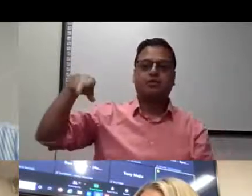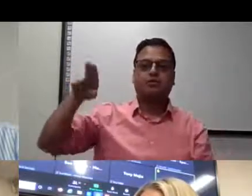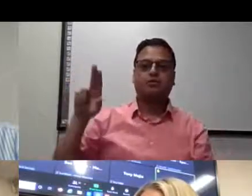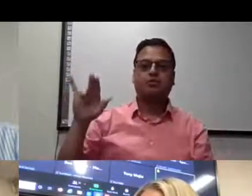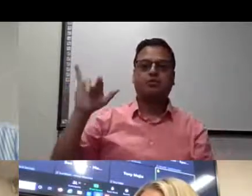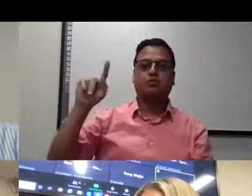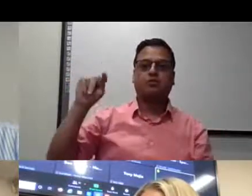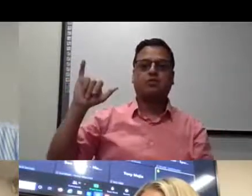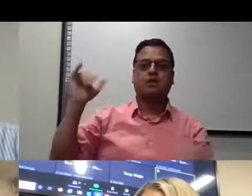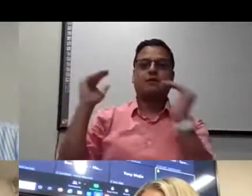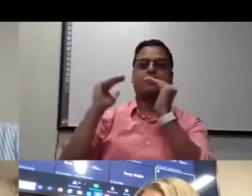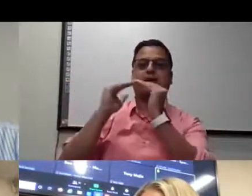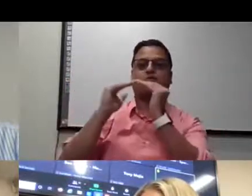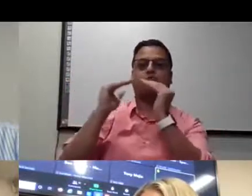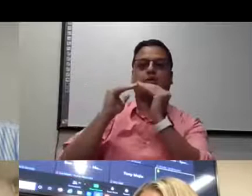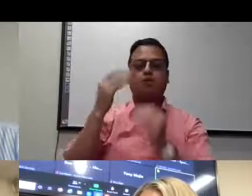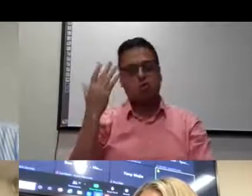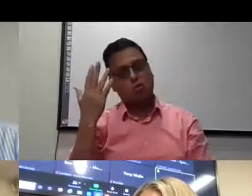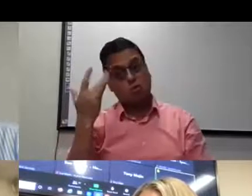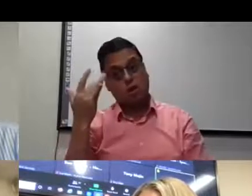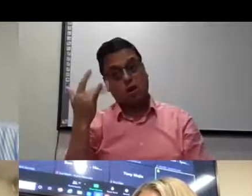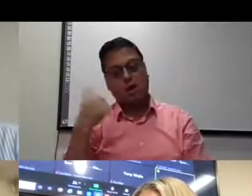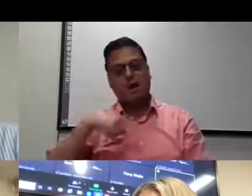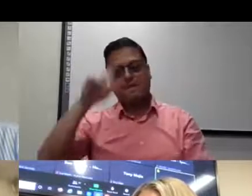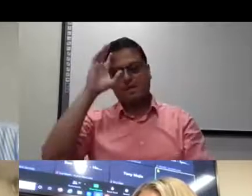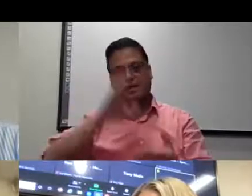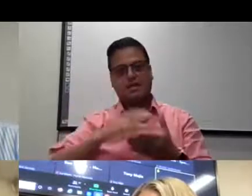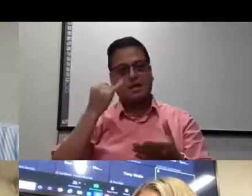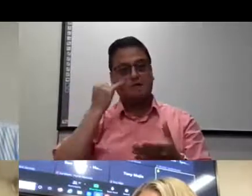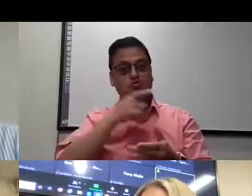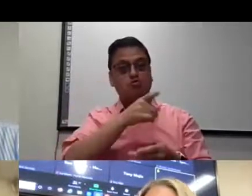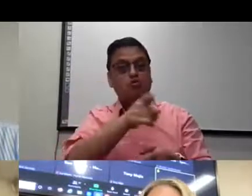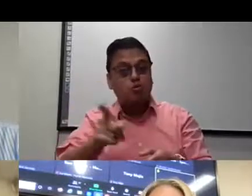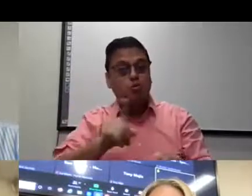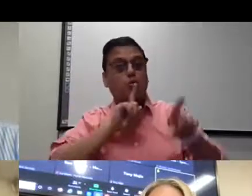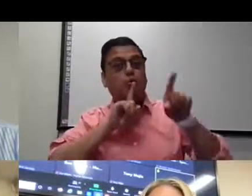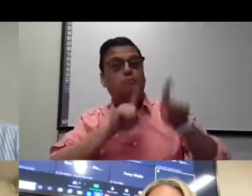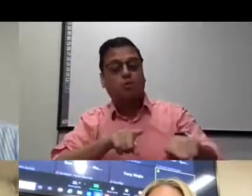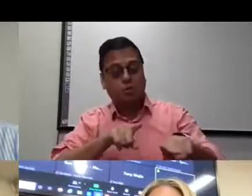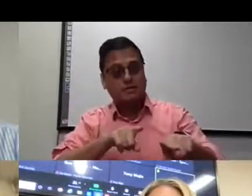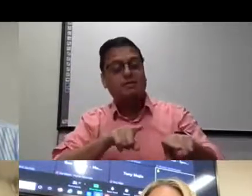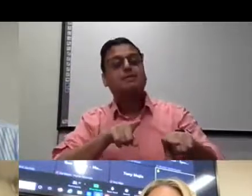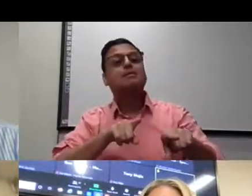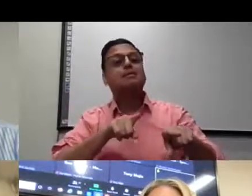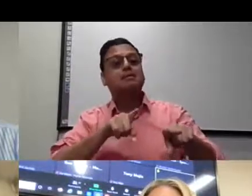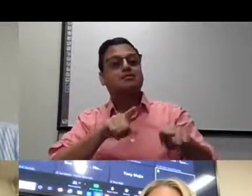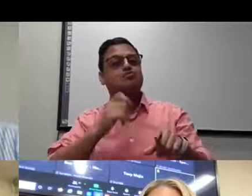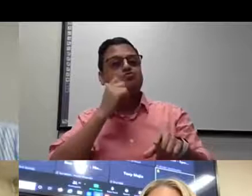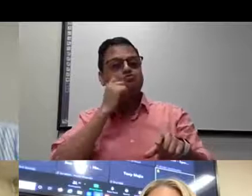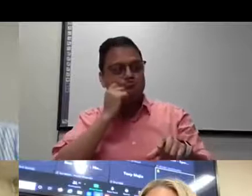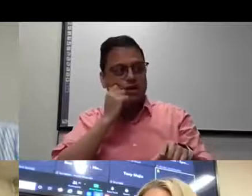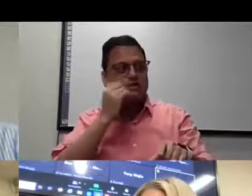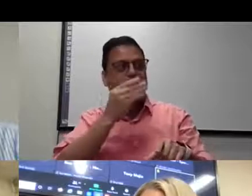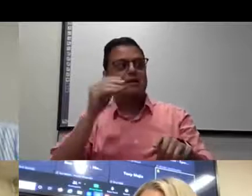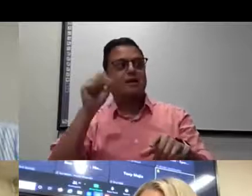because I believe that if you were to report on the race and